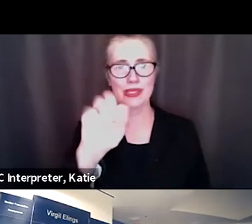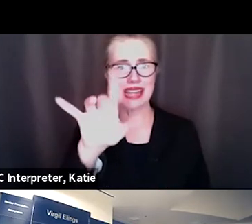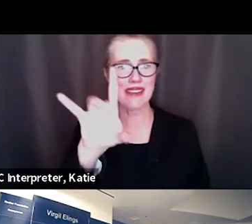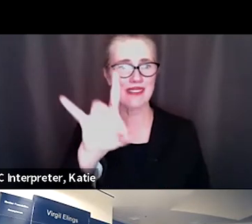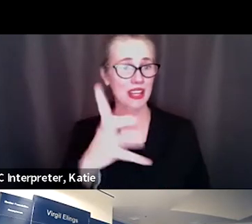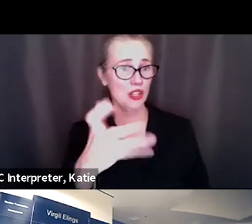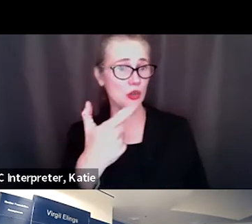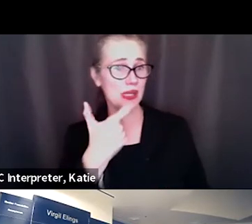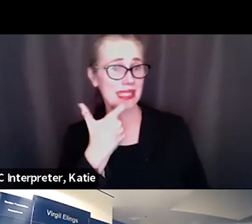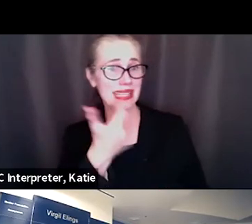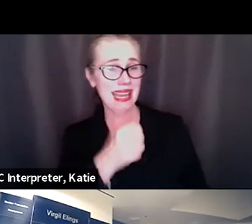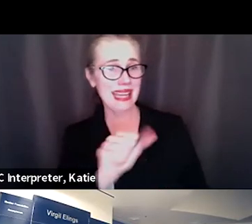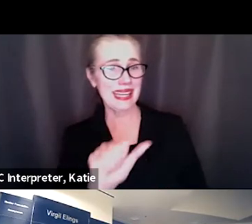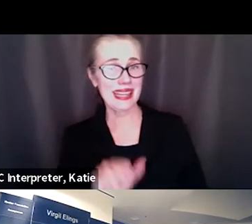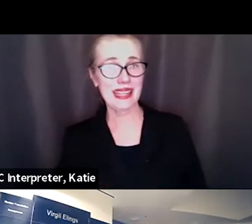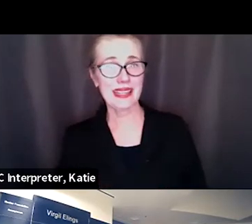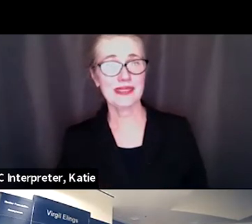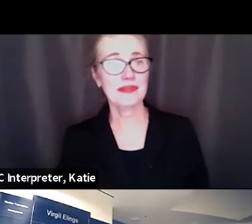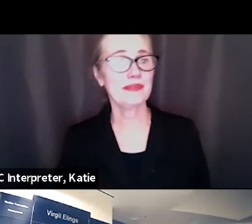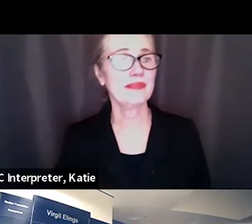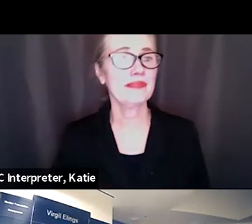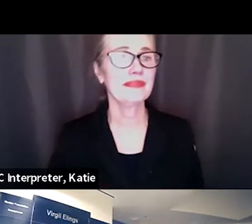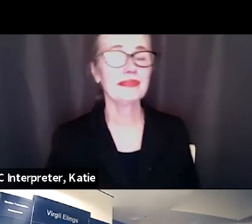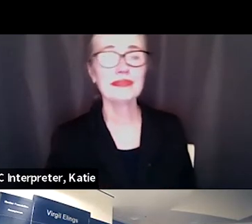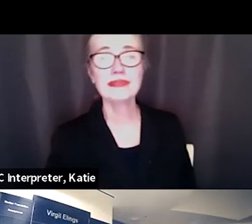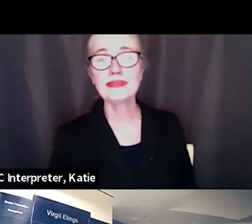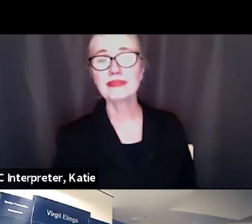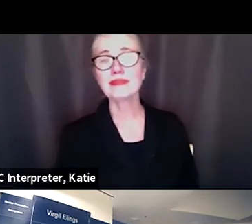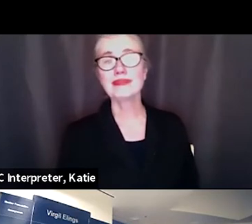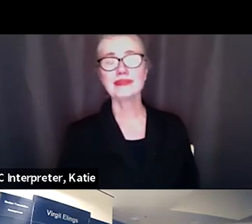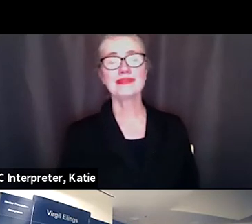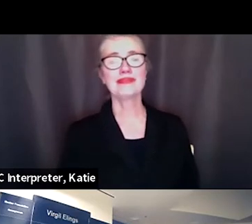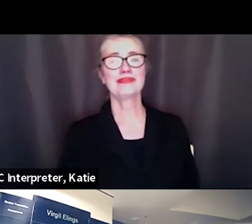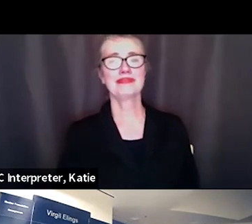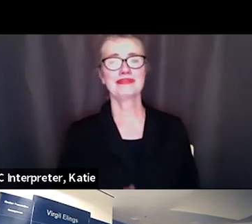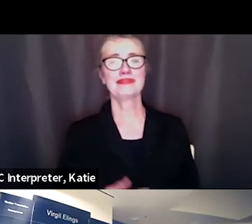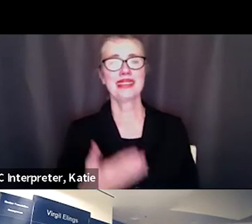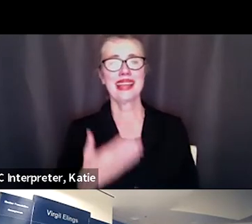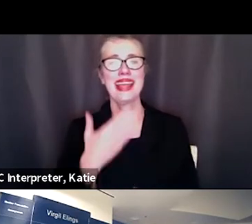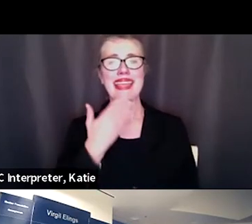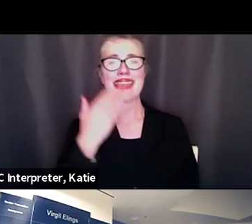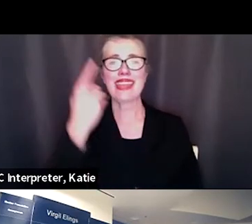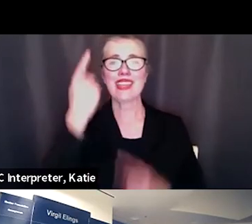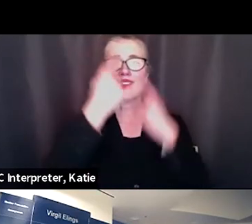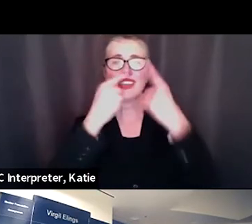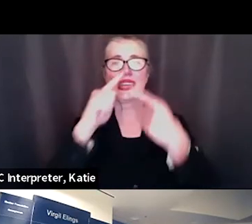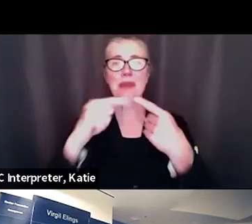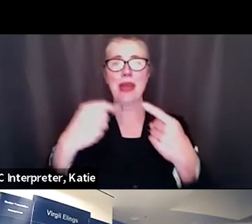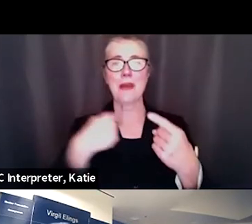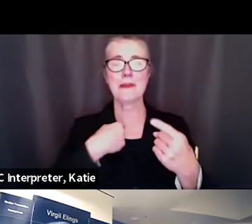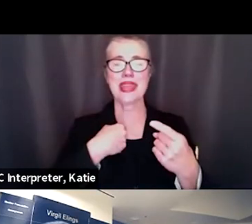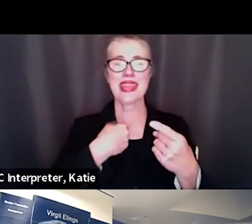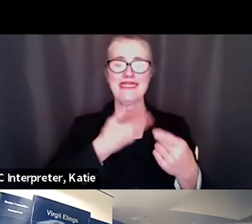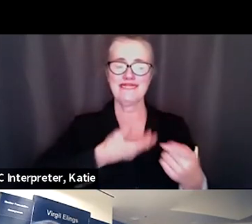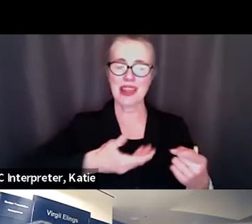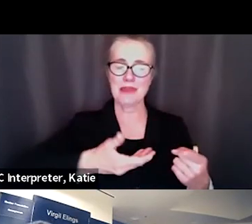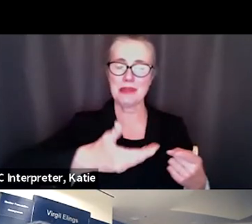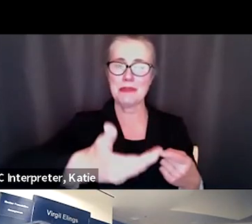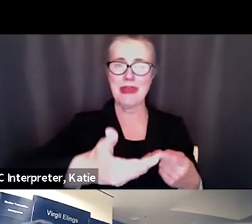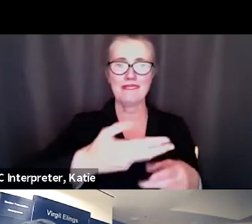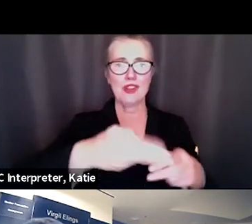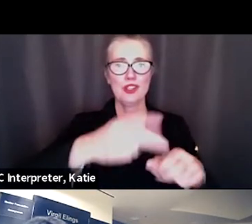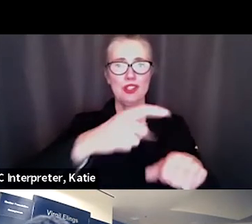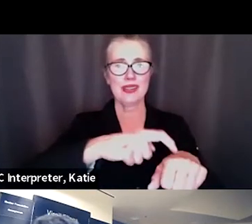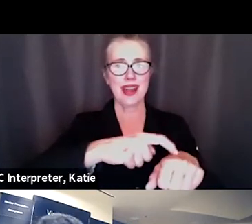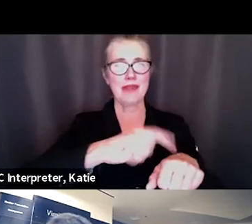anything at all to the board well thank you for the king of me and for asking me back for a period of time i'm more than